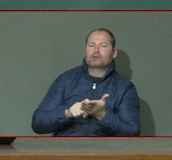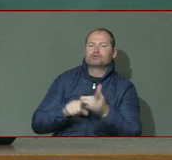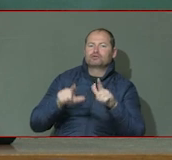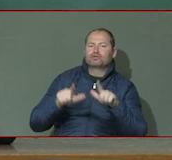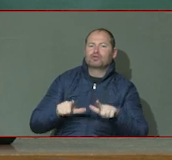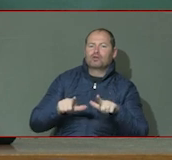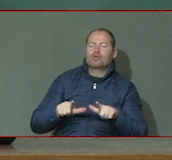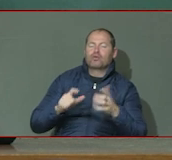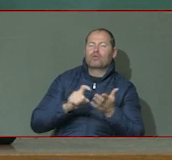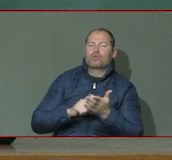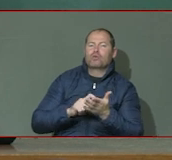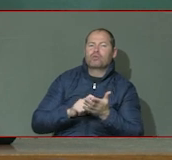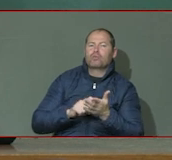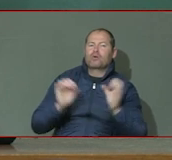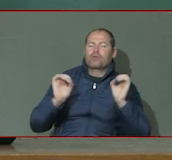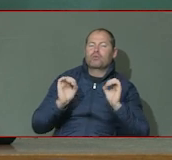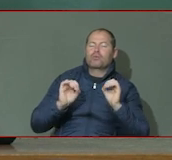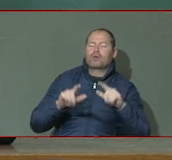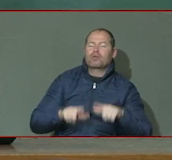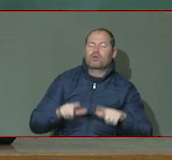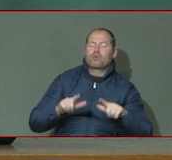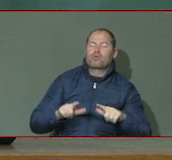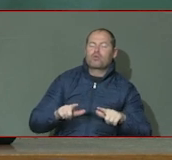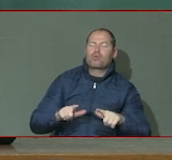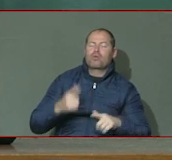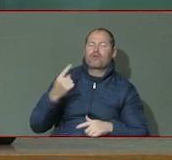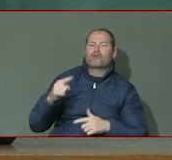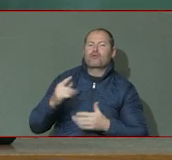shares. You can just write that. No demand for shares.